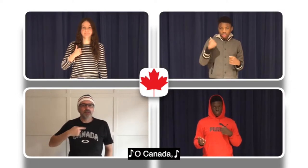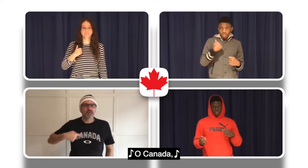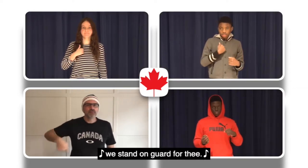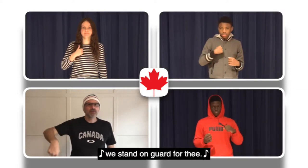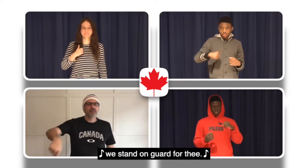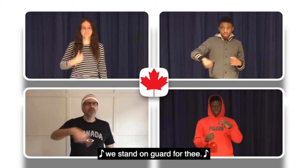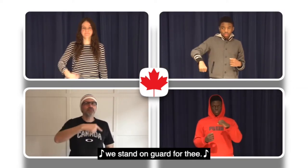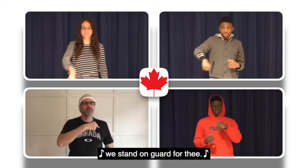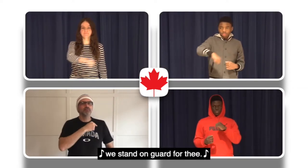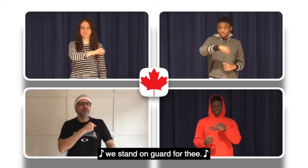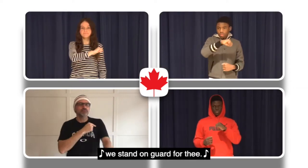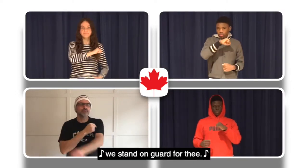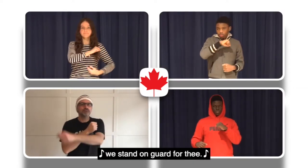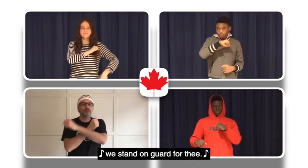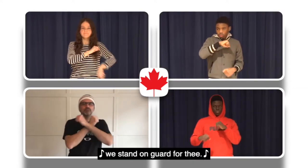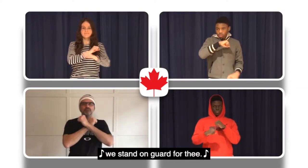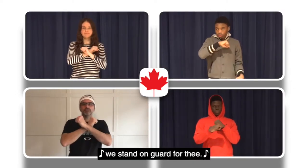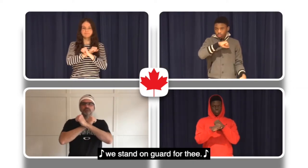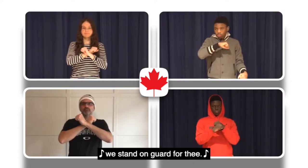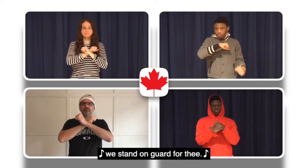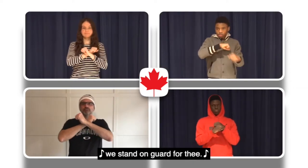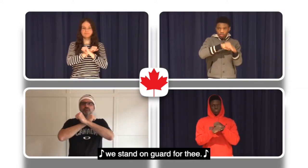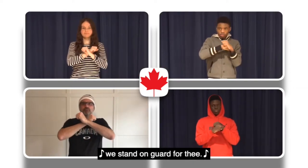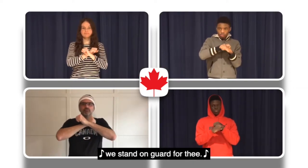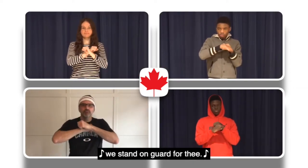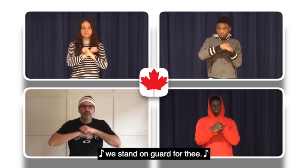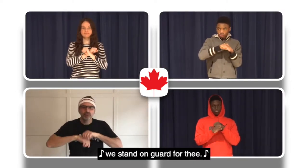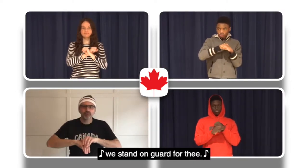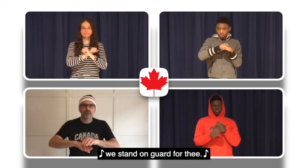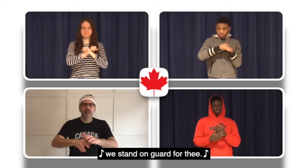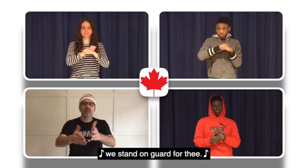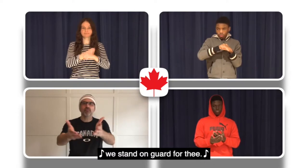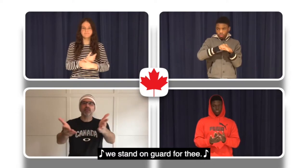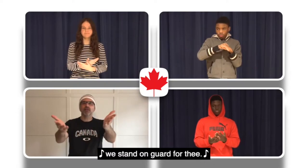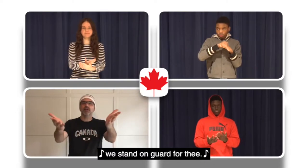Canada, we stand on guard